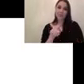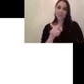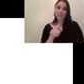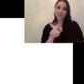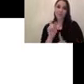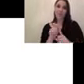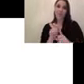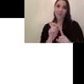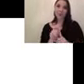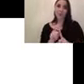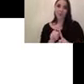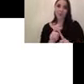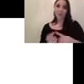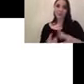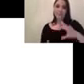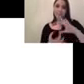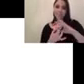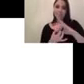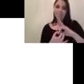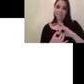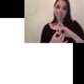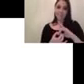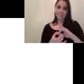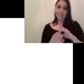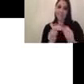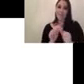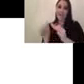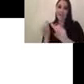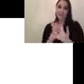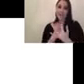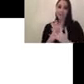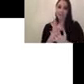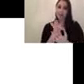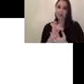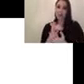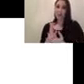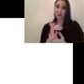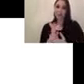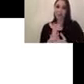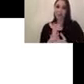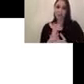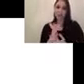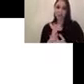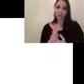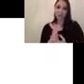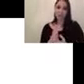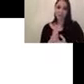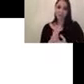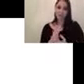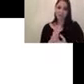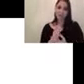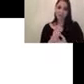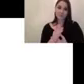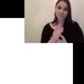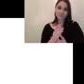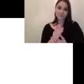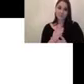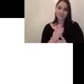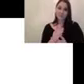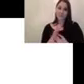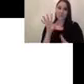are combined with the feature map passing through to the classification and regression stage to get the final